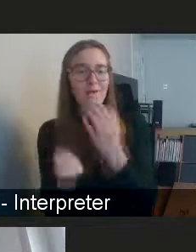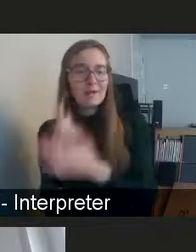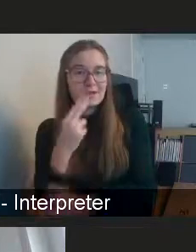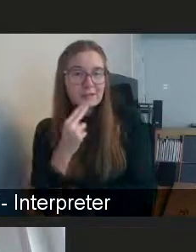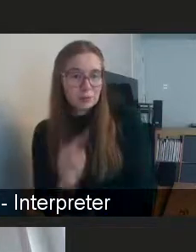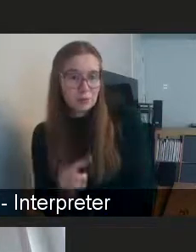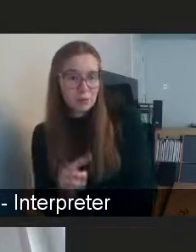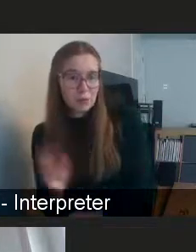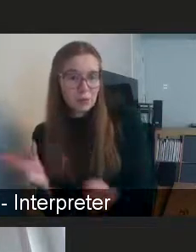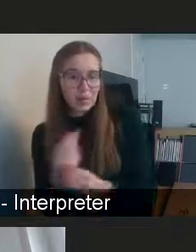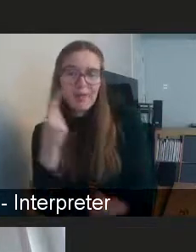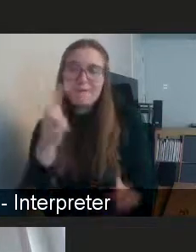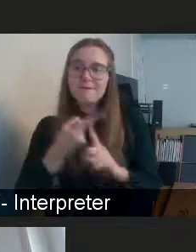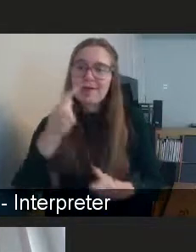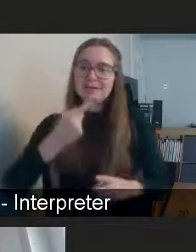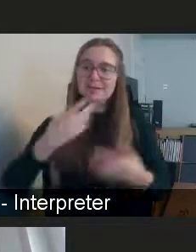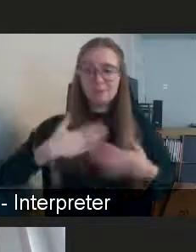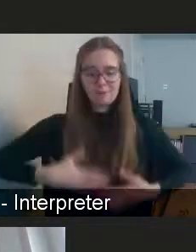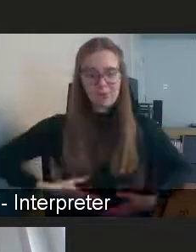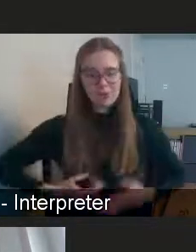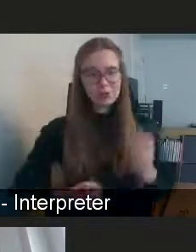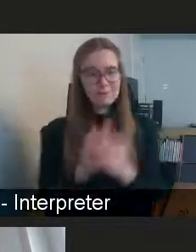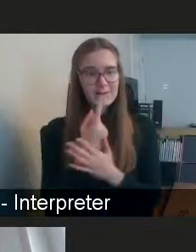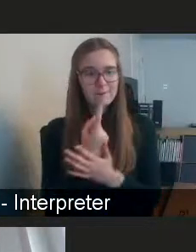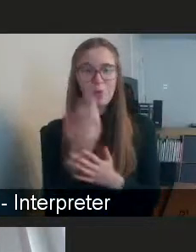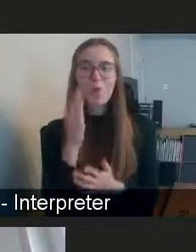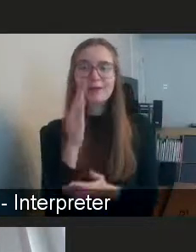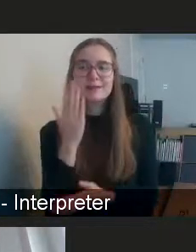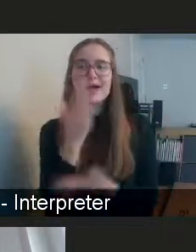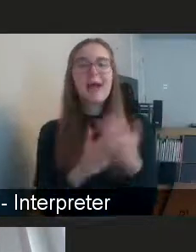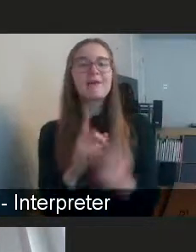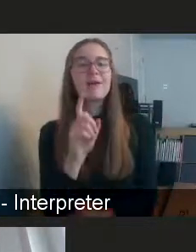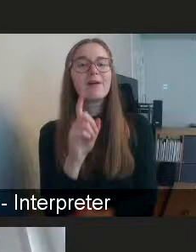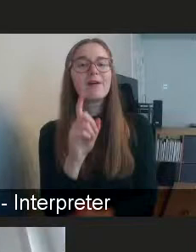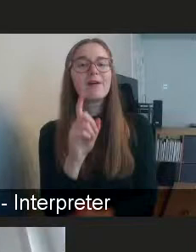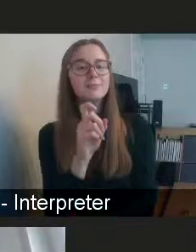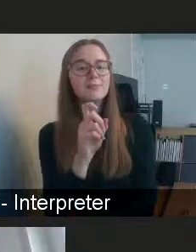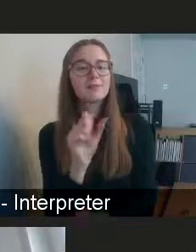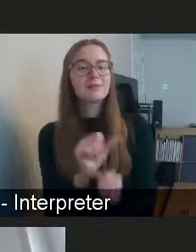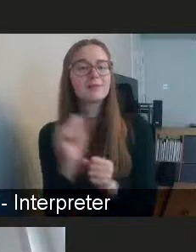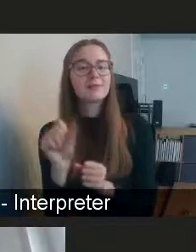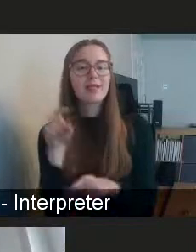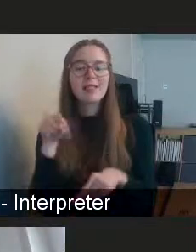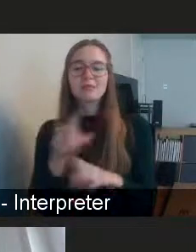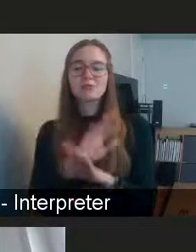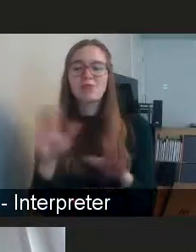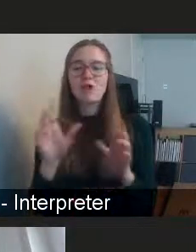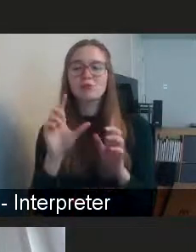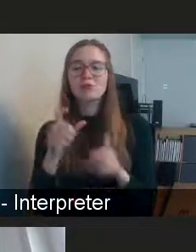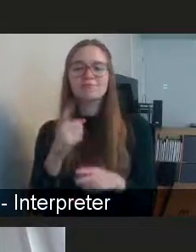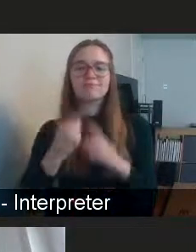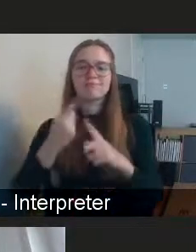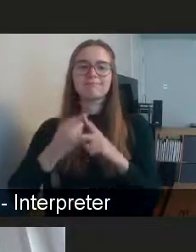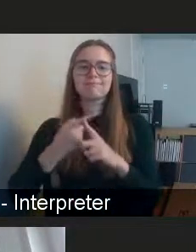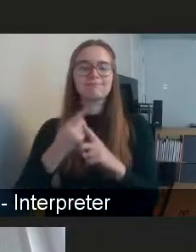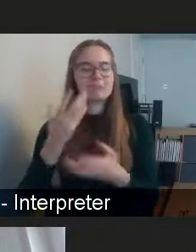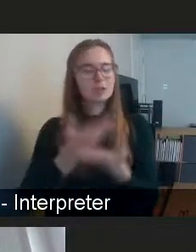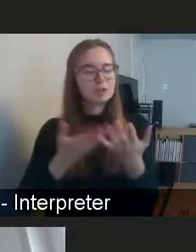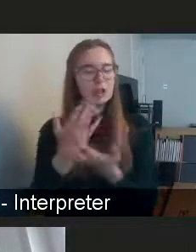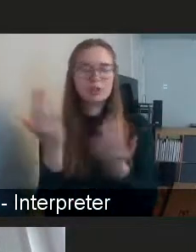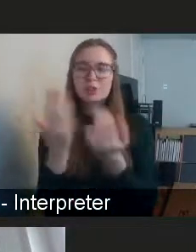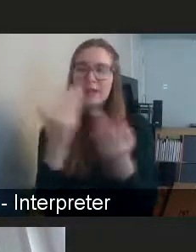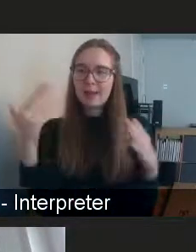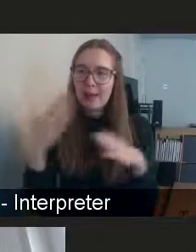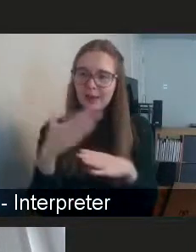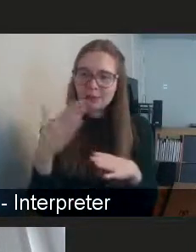Our fast fashion event starts at 11:30 this morning. And later on, we have This Is Not a Drill, a discussion on climate action, and there's an